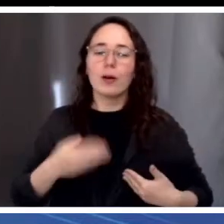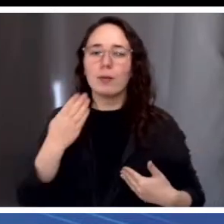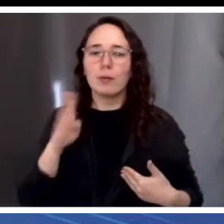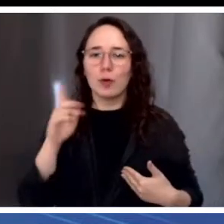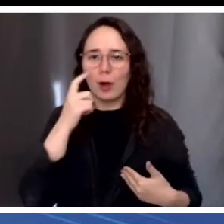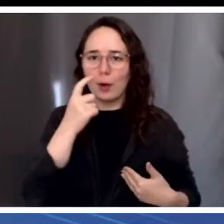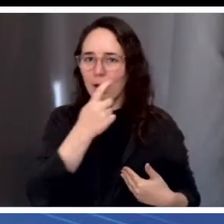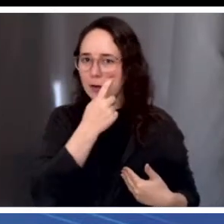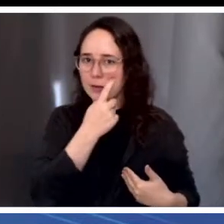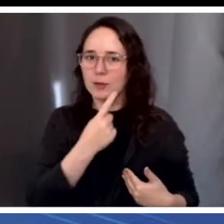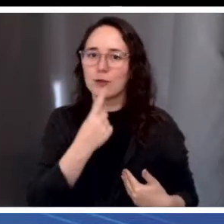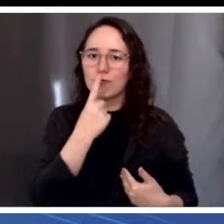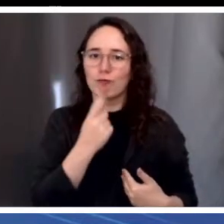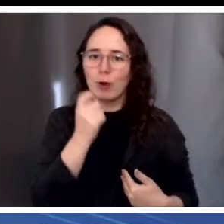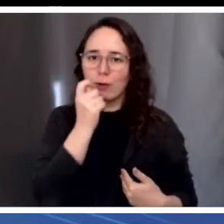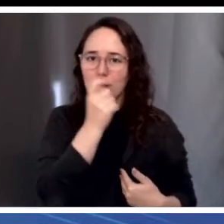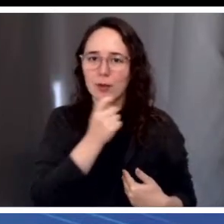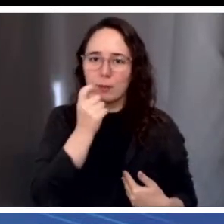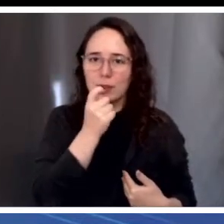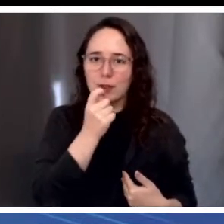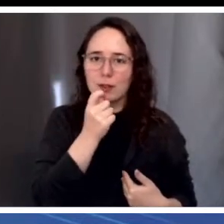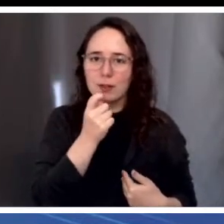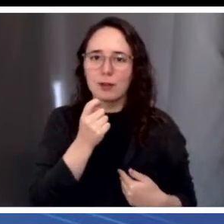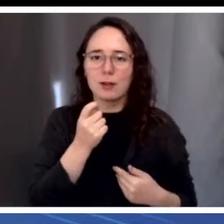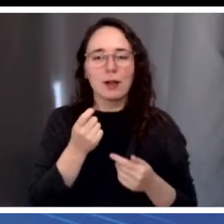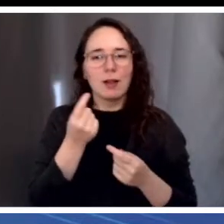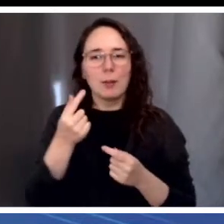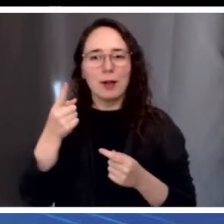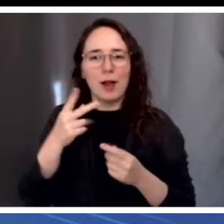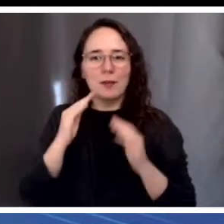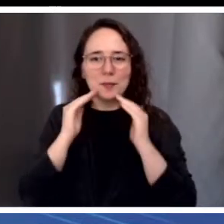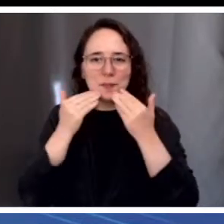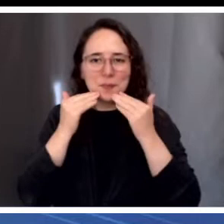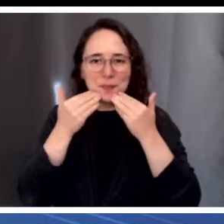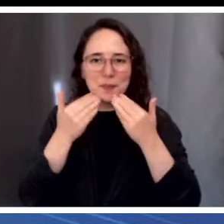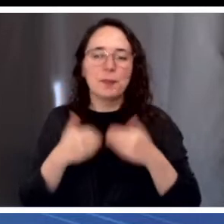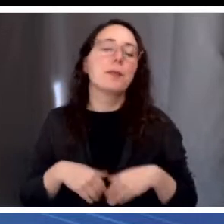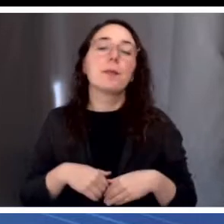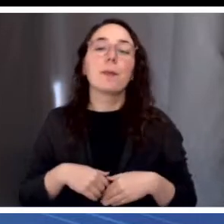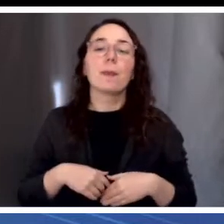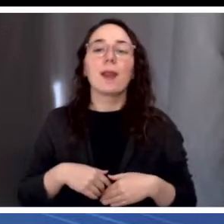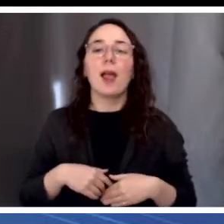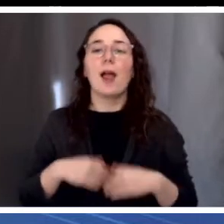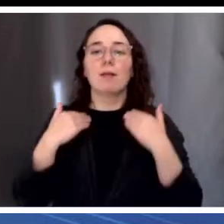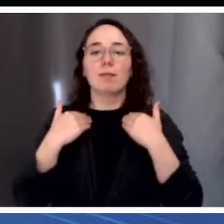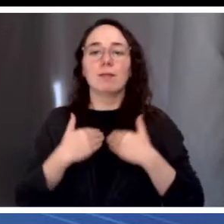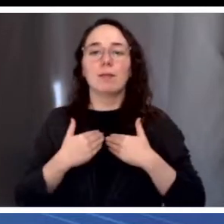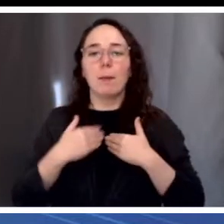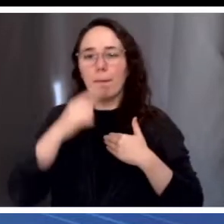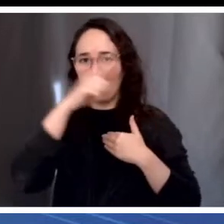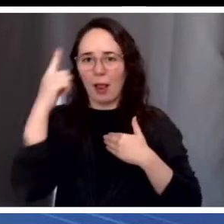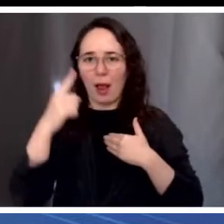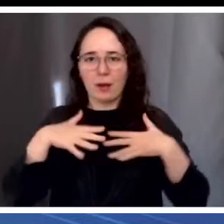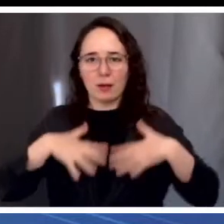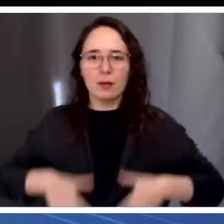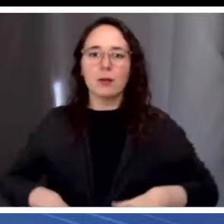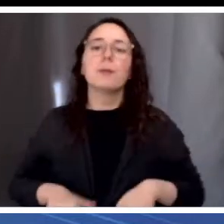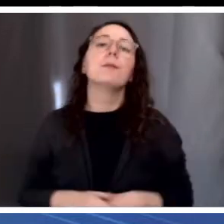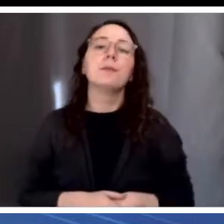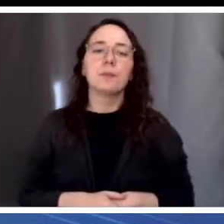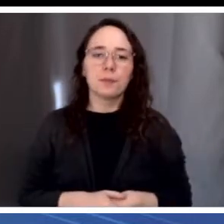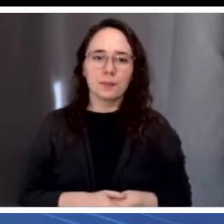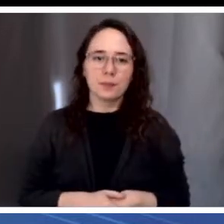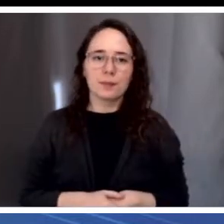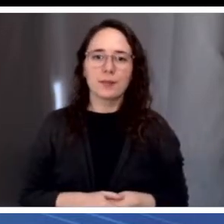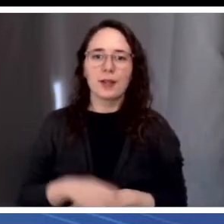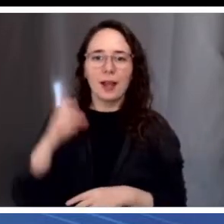red lipstick, somewhat of a smile and I'm wearing a black v-neck top. And I am